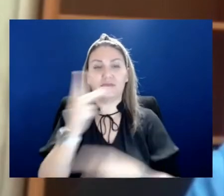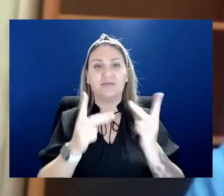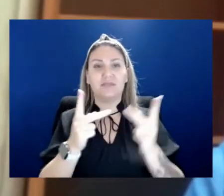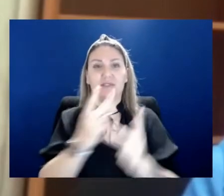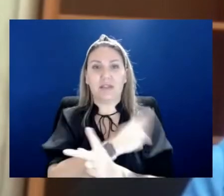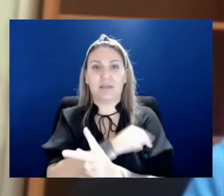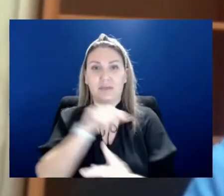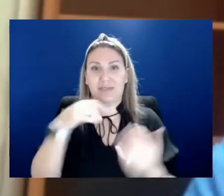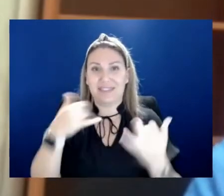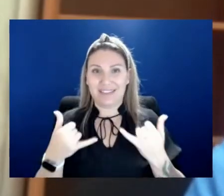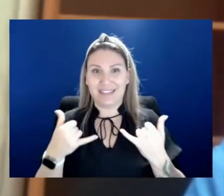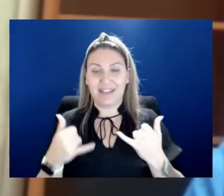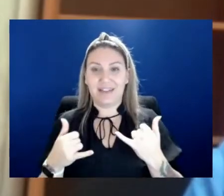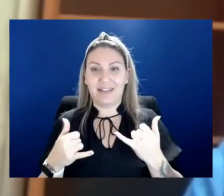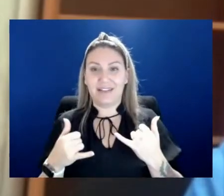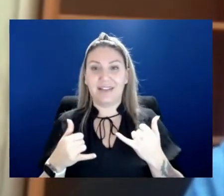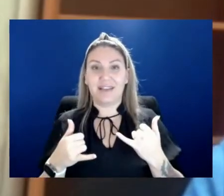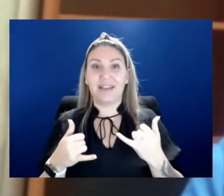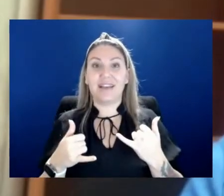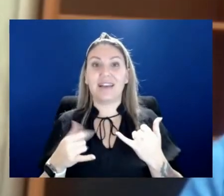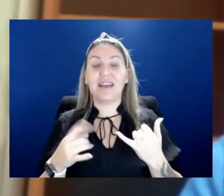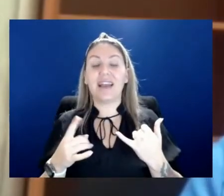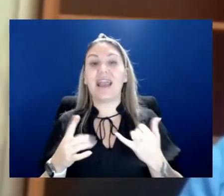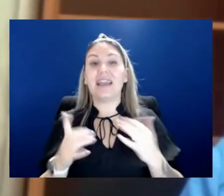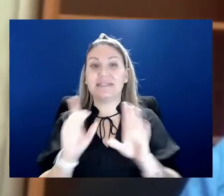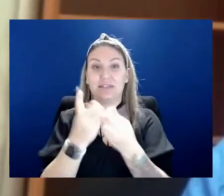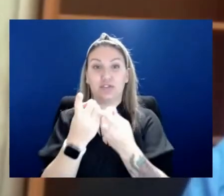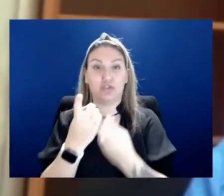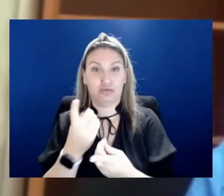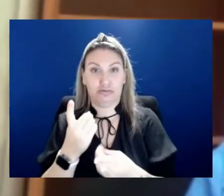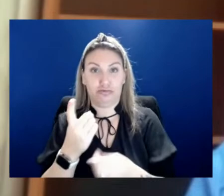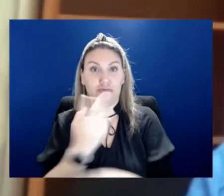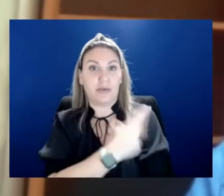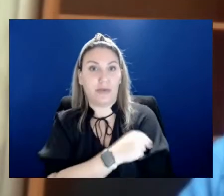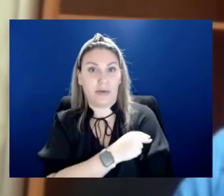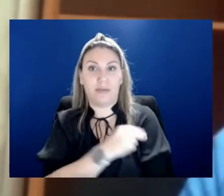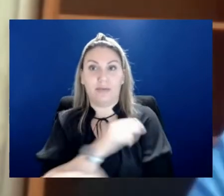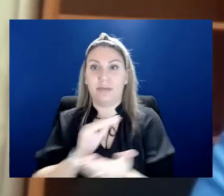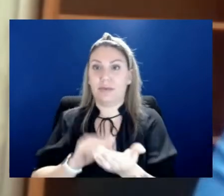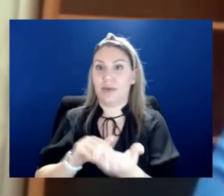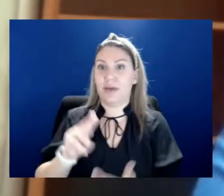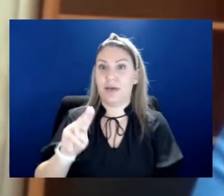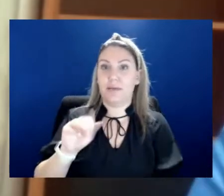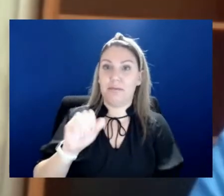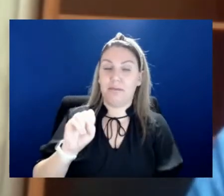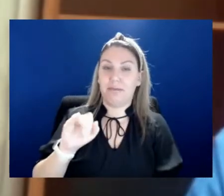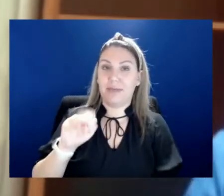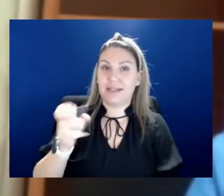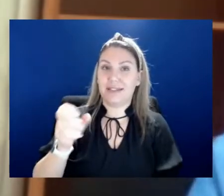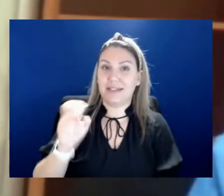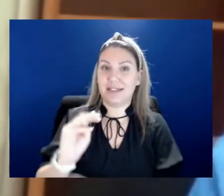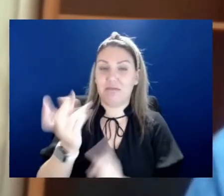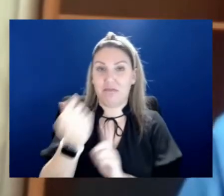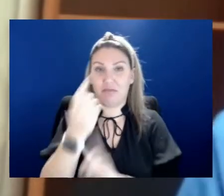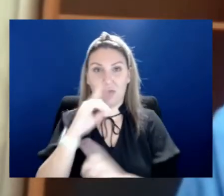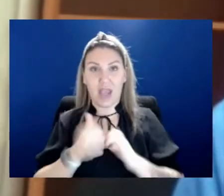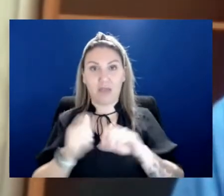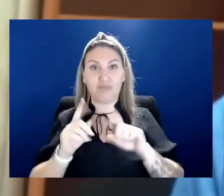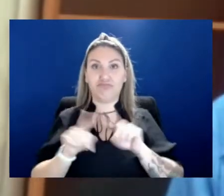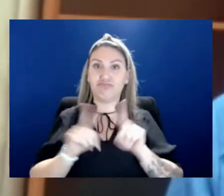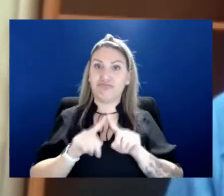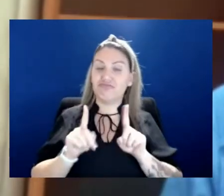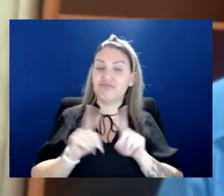today, a district hospital, and Dr. Maxime would understand how the different,